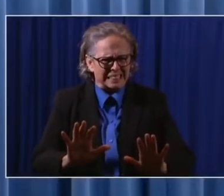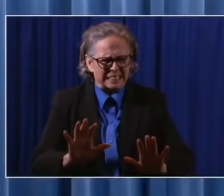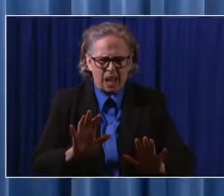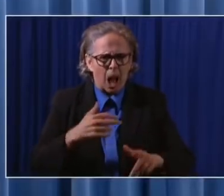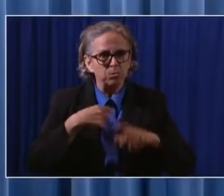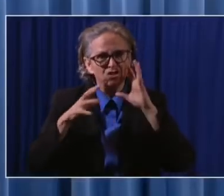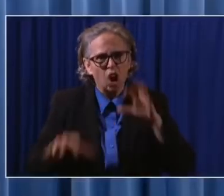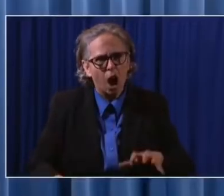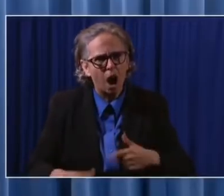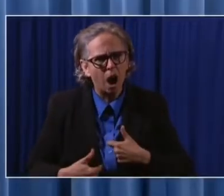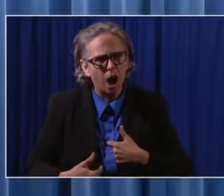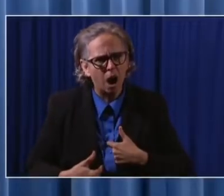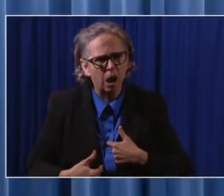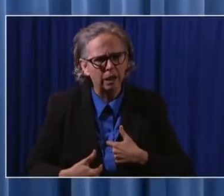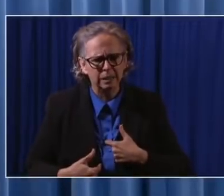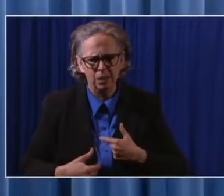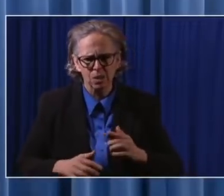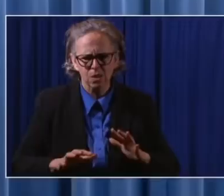tested.